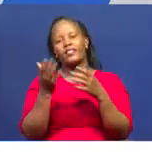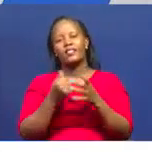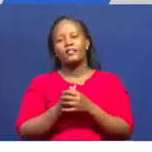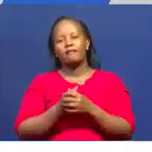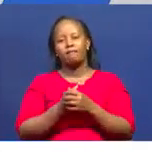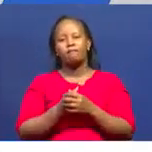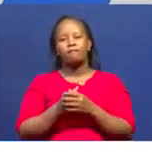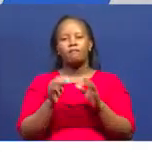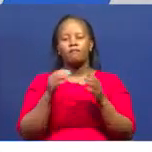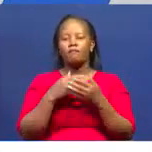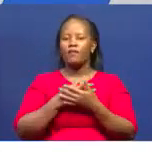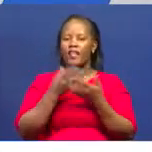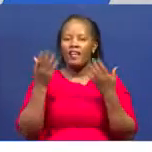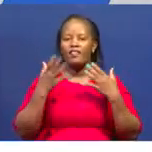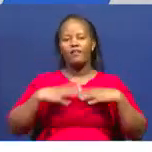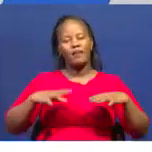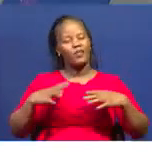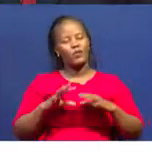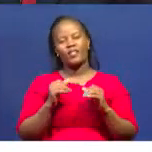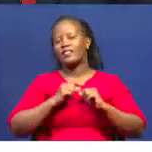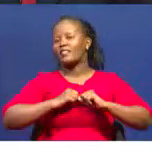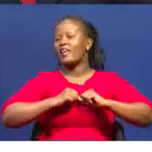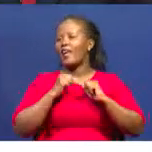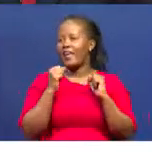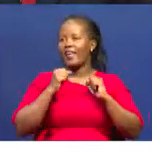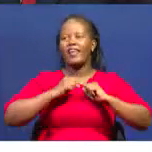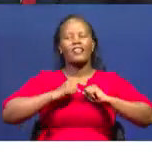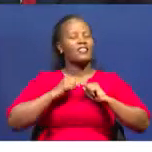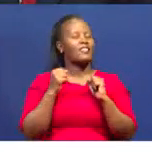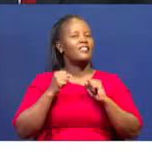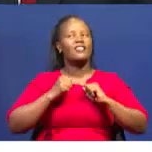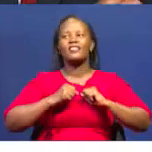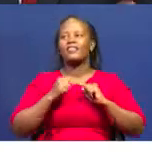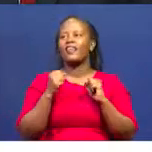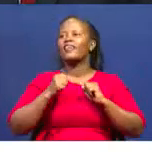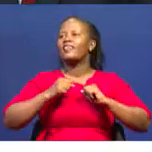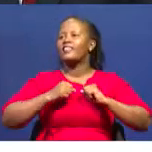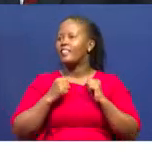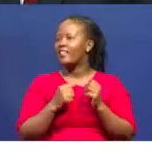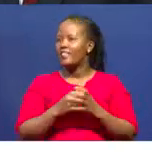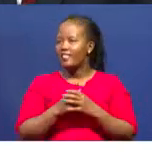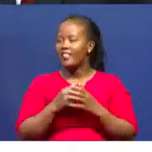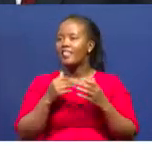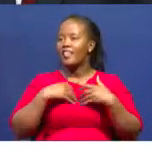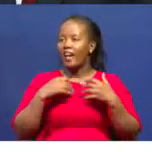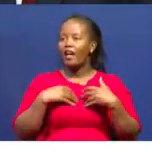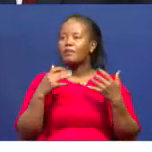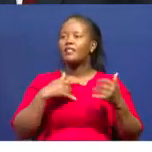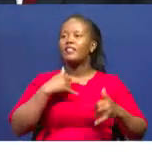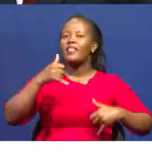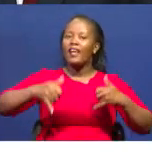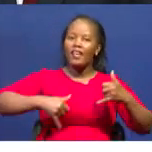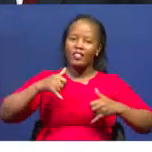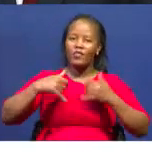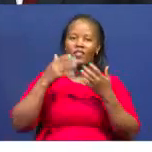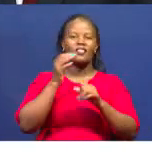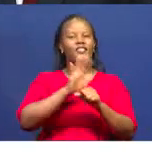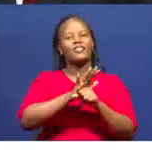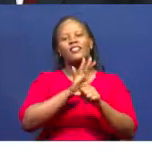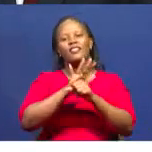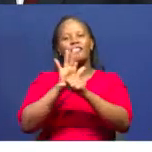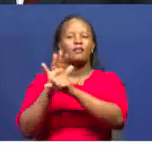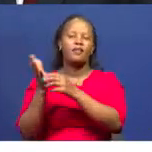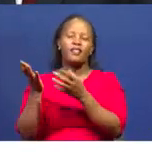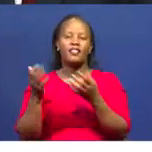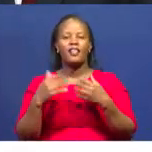So everybody is excited. You know, we've been enjoying a bit of a purple patch as far as the club football is concerned. We have two